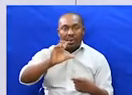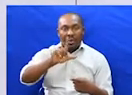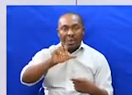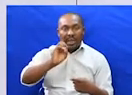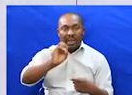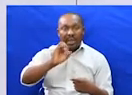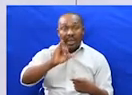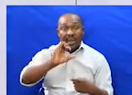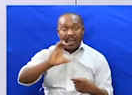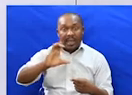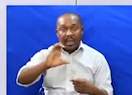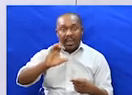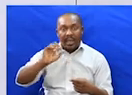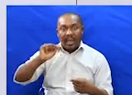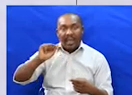Deoxyribonucleic acid.